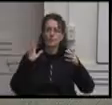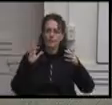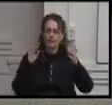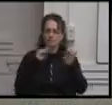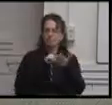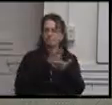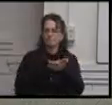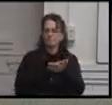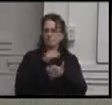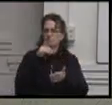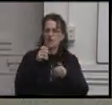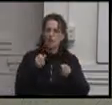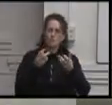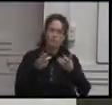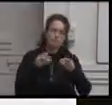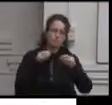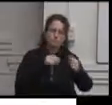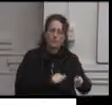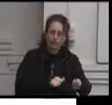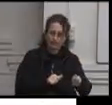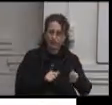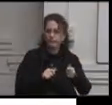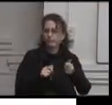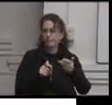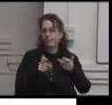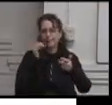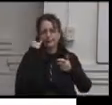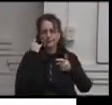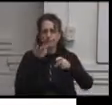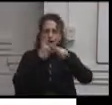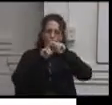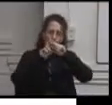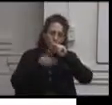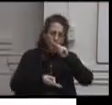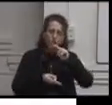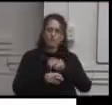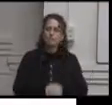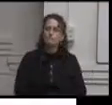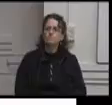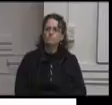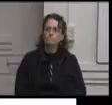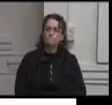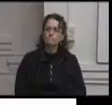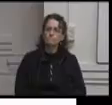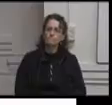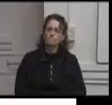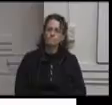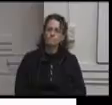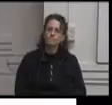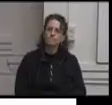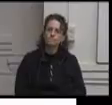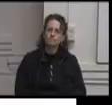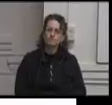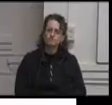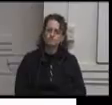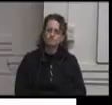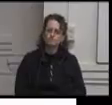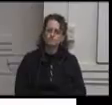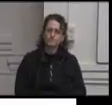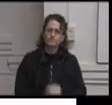Okay. As a percentage of town budget, a hot topic here is we've gone from